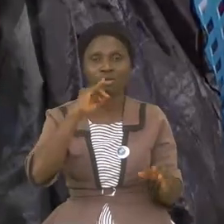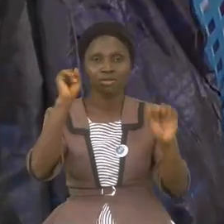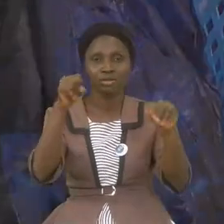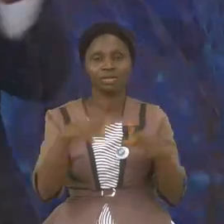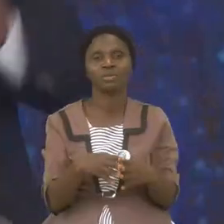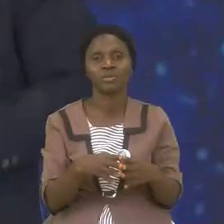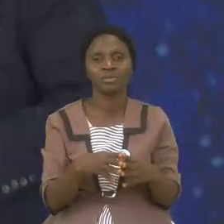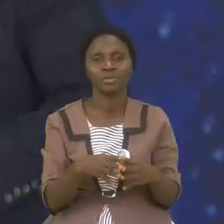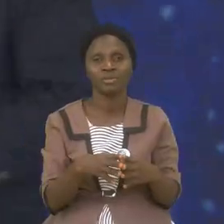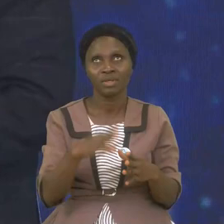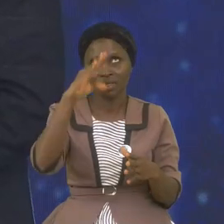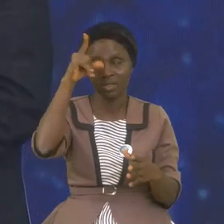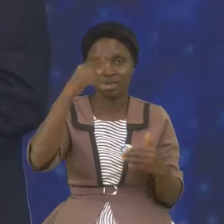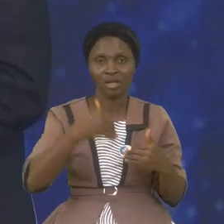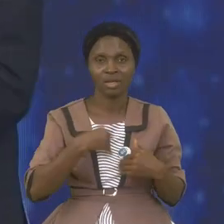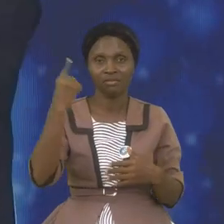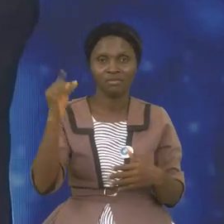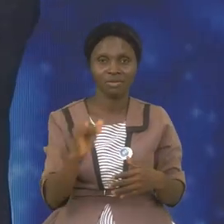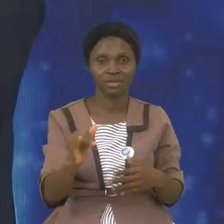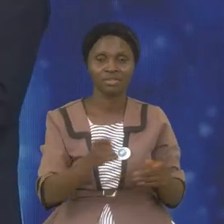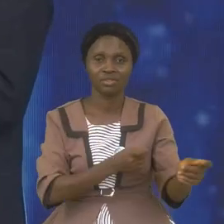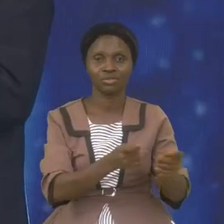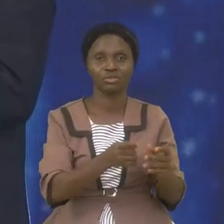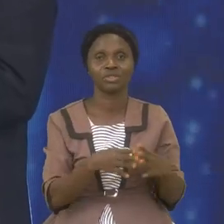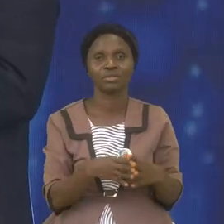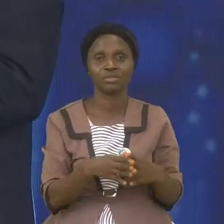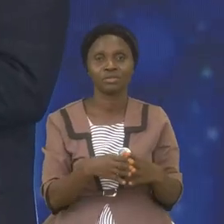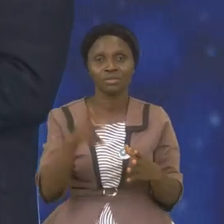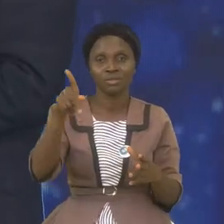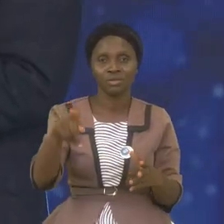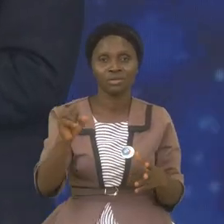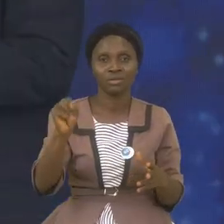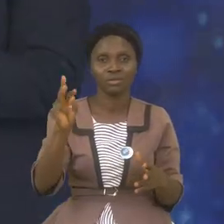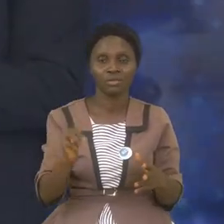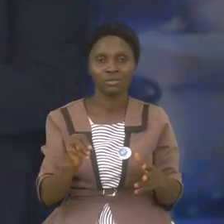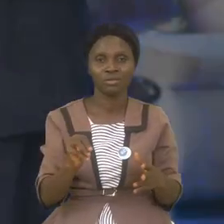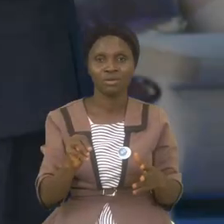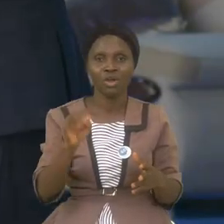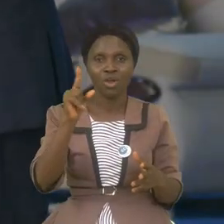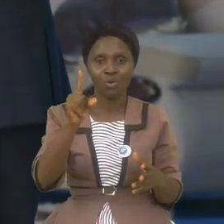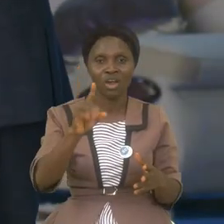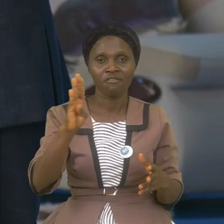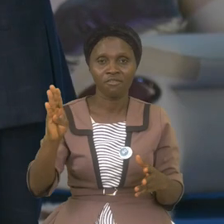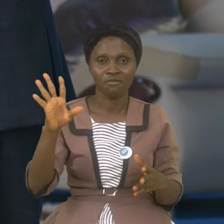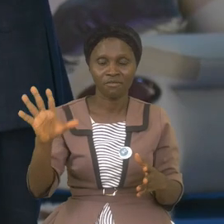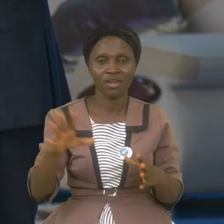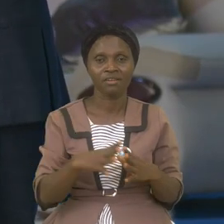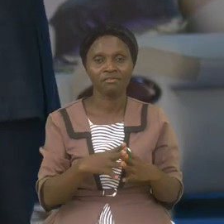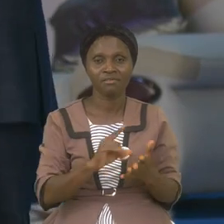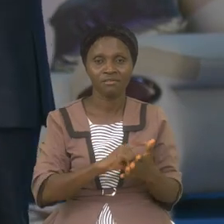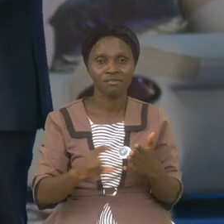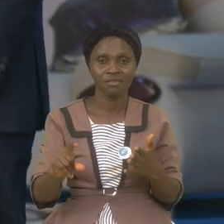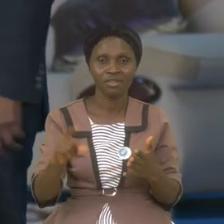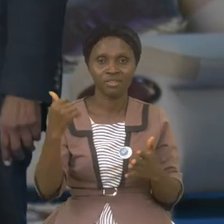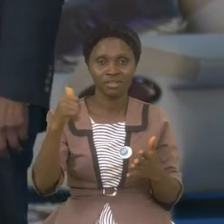everlasting dominion. Look at Psalm 145, and I'm looking at verse 13. Psalm 145,